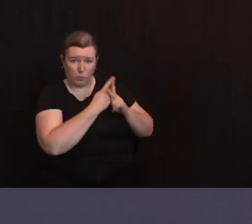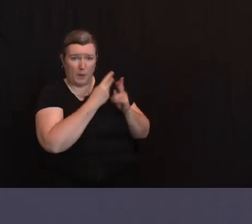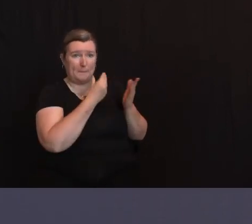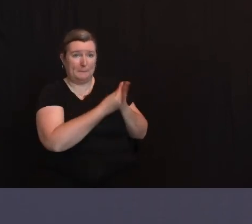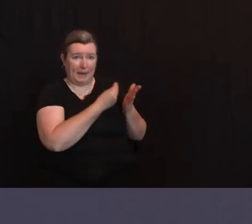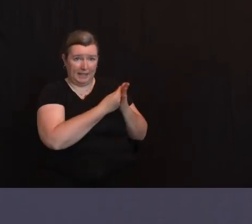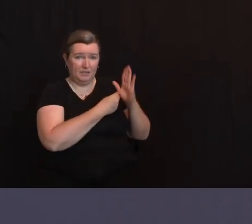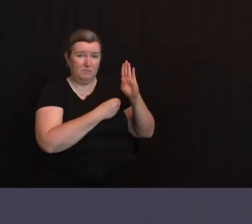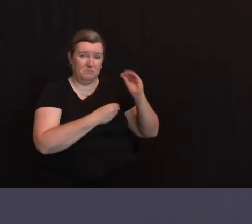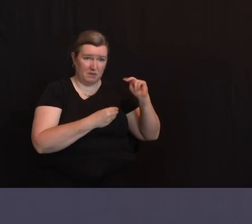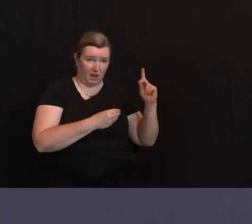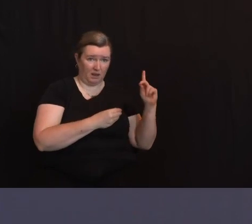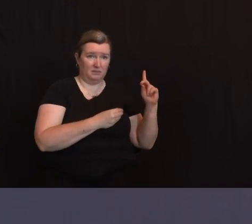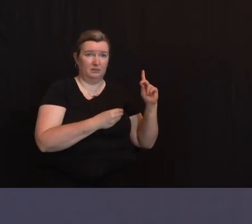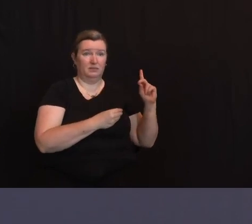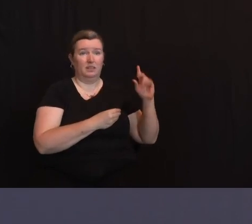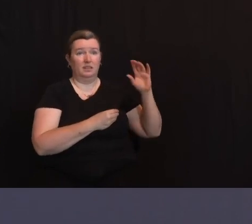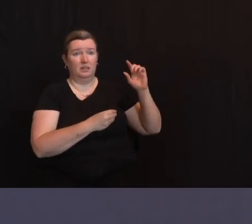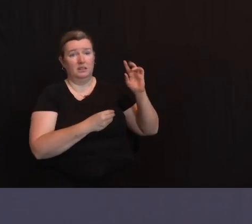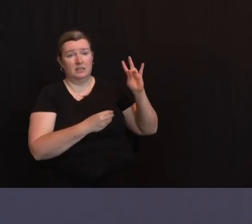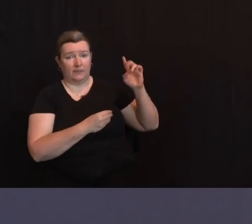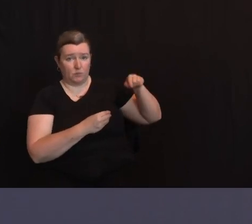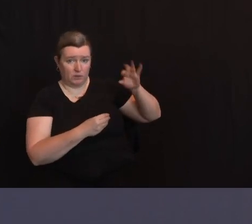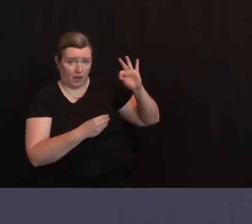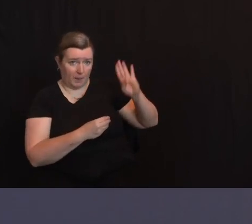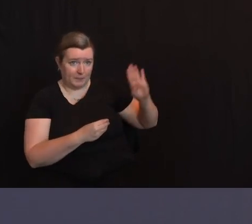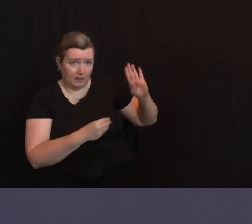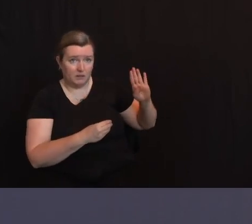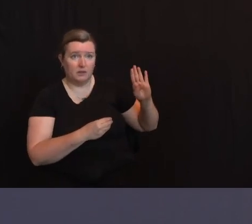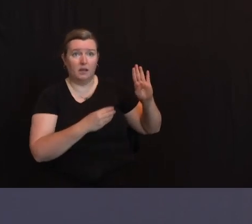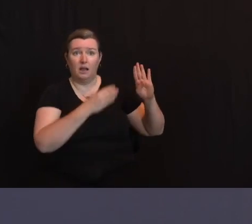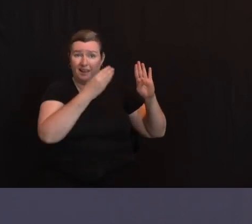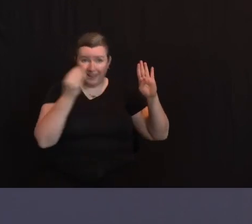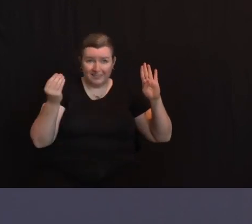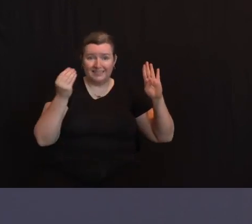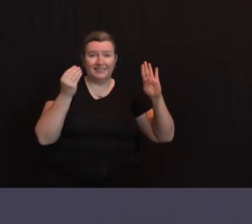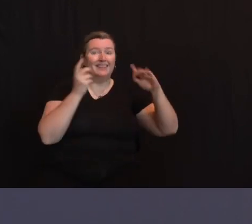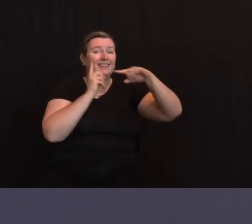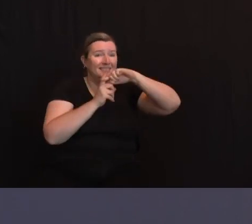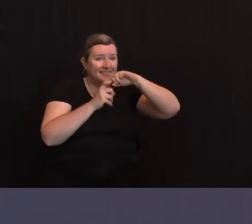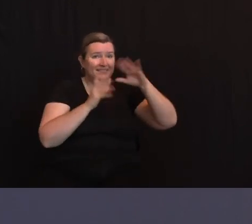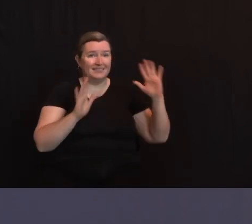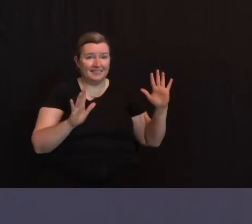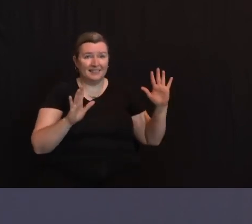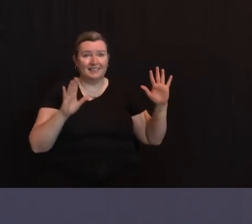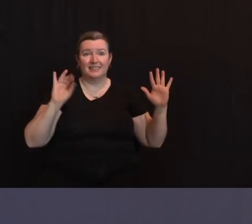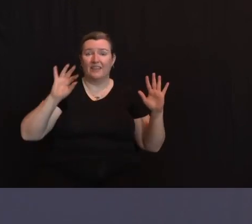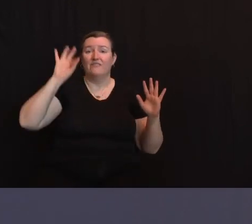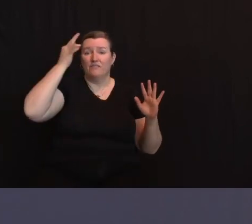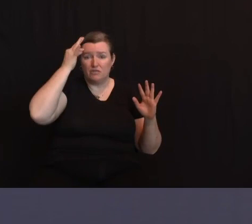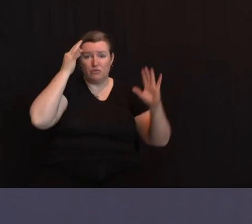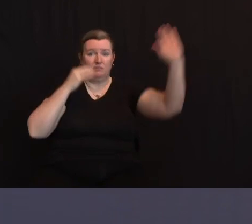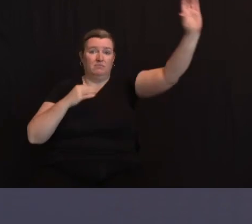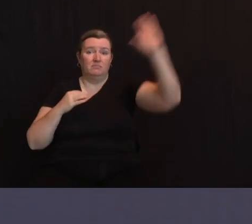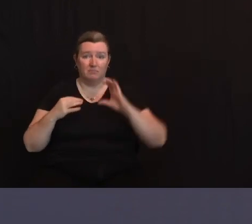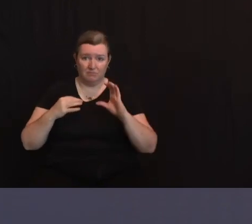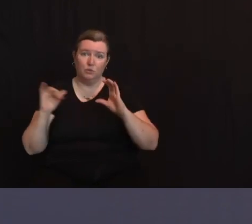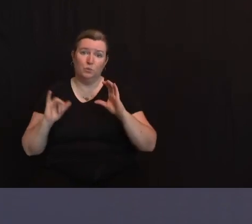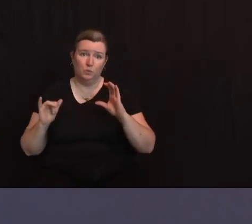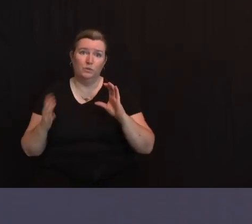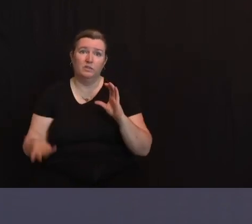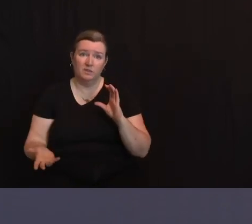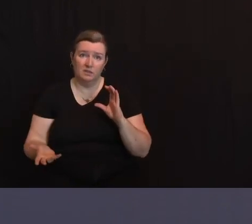of $9.9 billion, and we need federal help, and we need to consider revenues. So